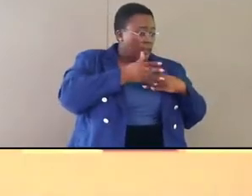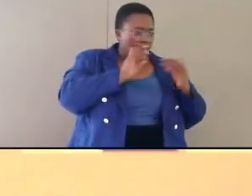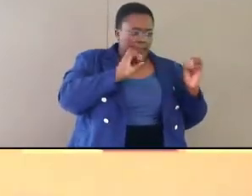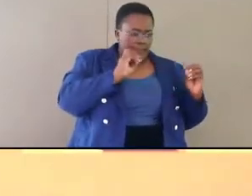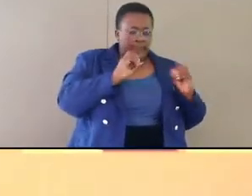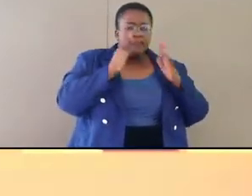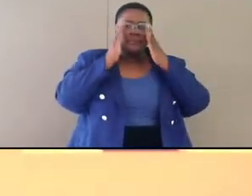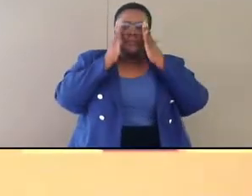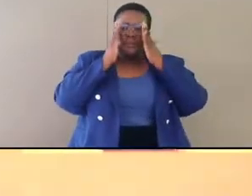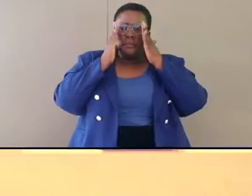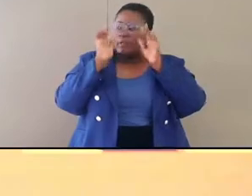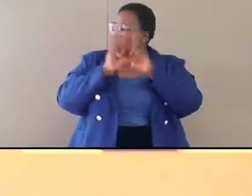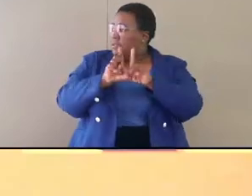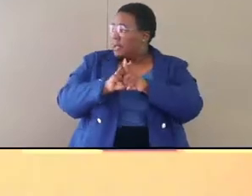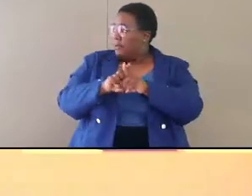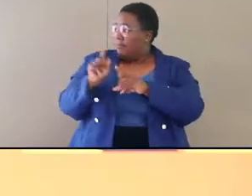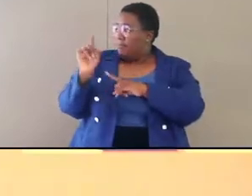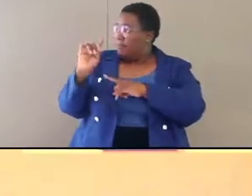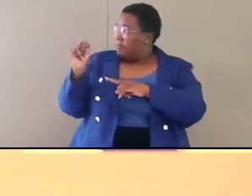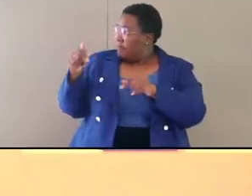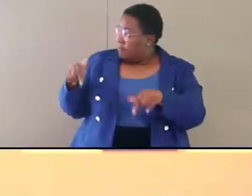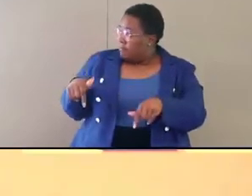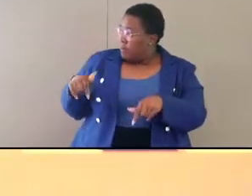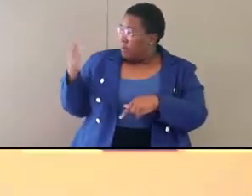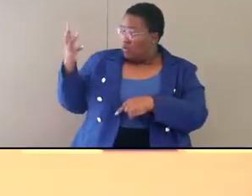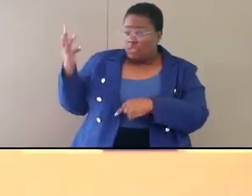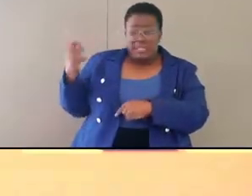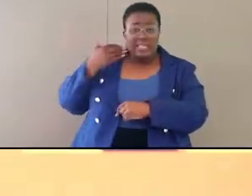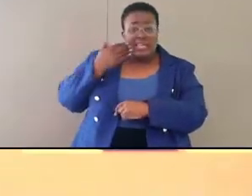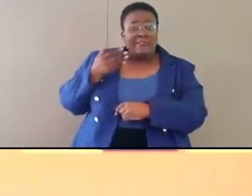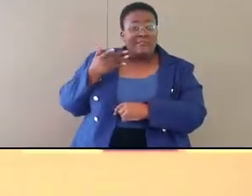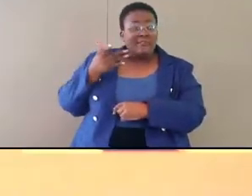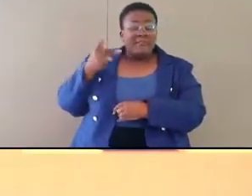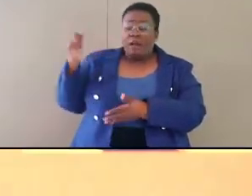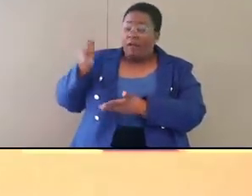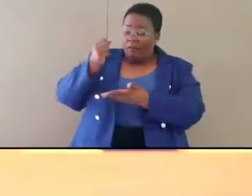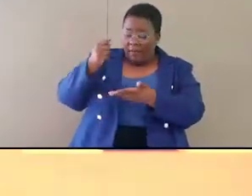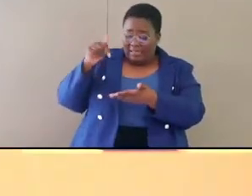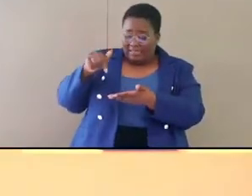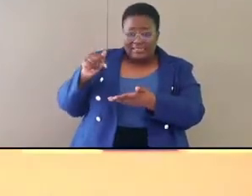what is being presented here if it's not going to be funded it will be a story